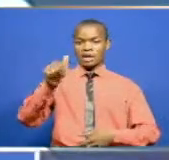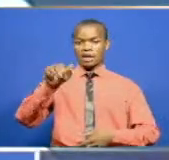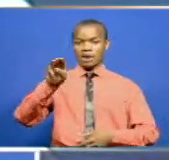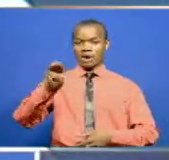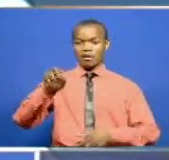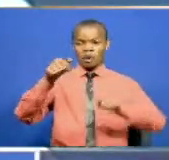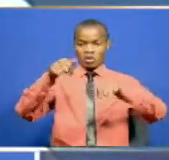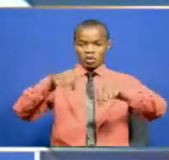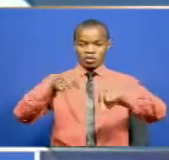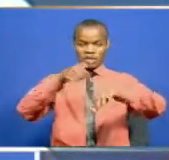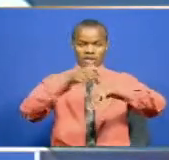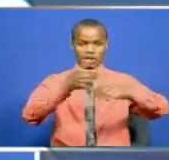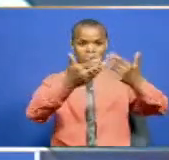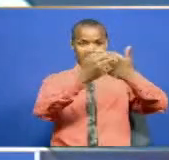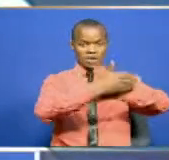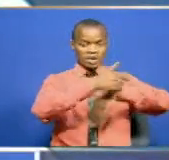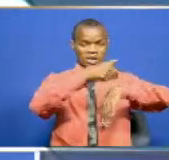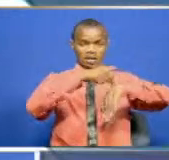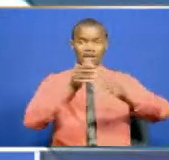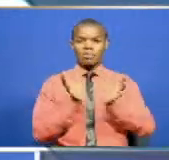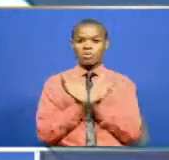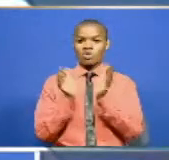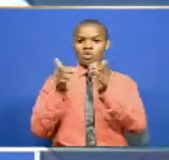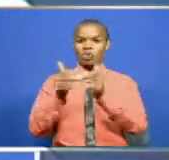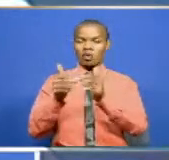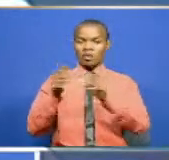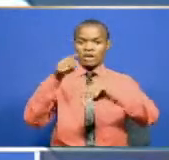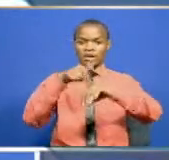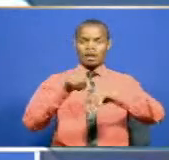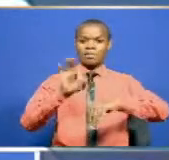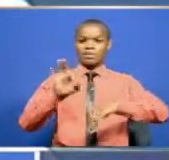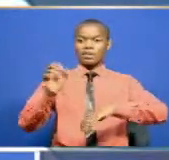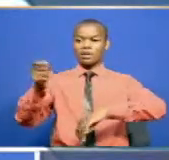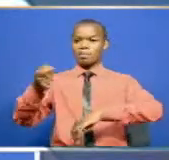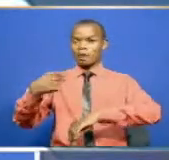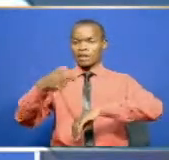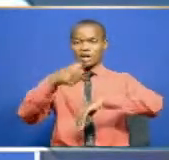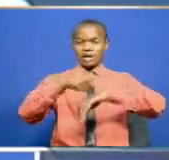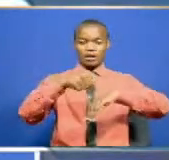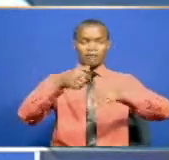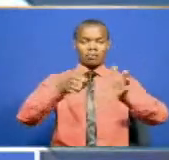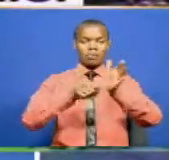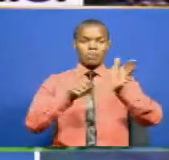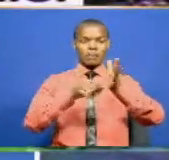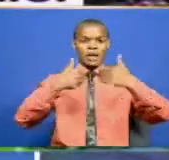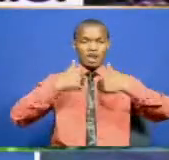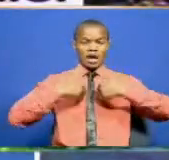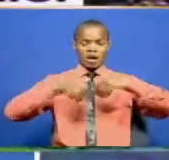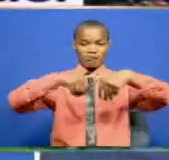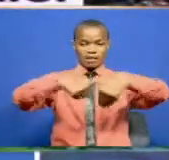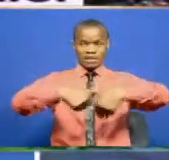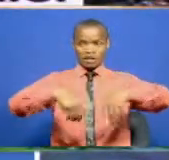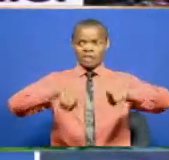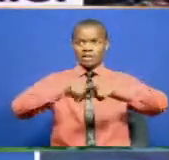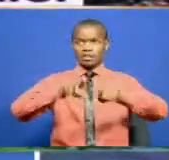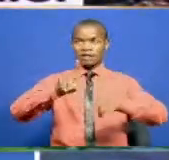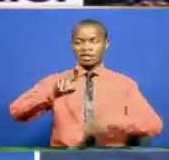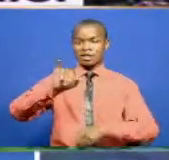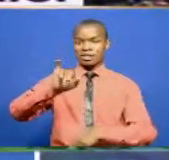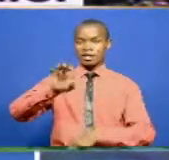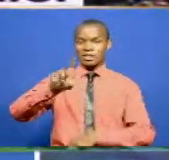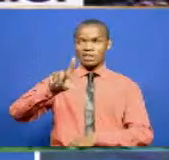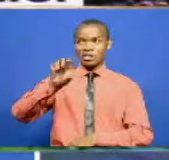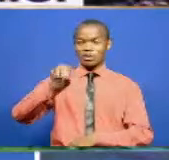with Robin Koch out for up to 3 months following knee injury and Diego nursing a muscle strain. Head